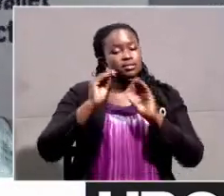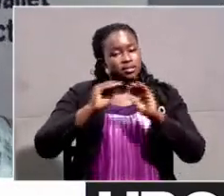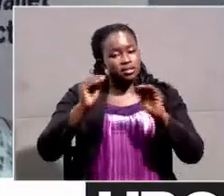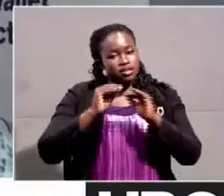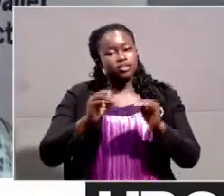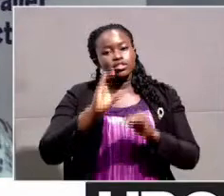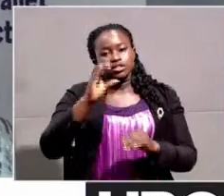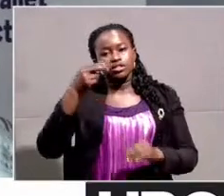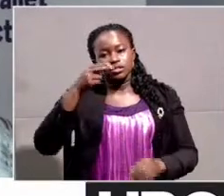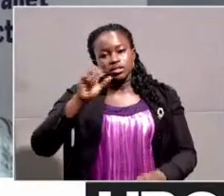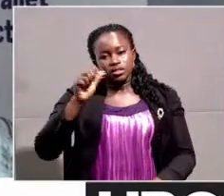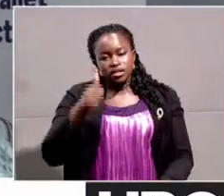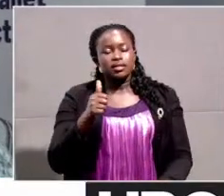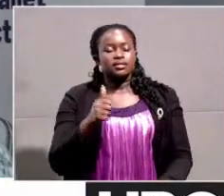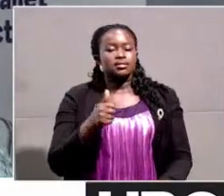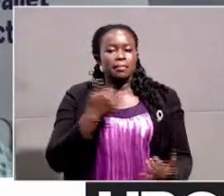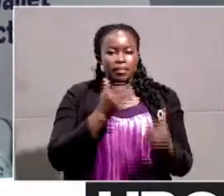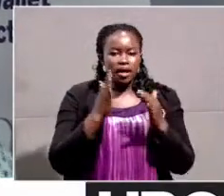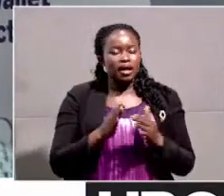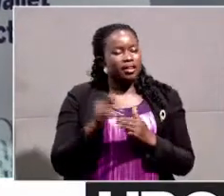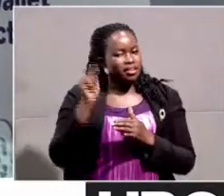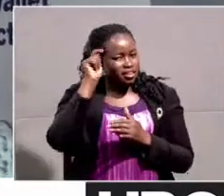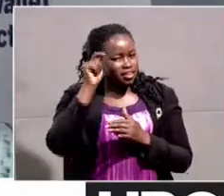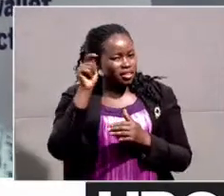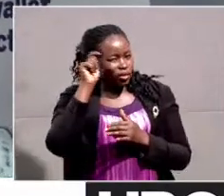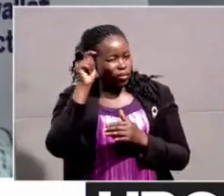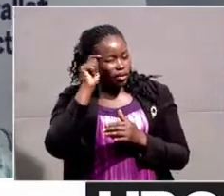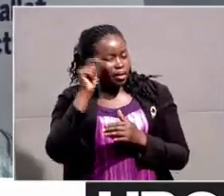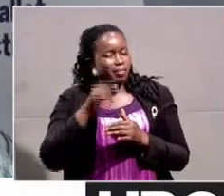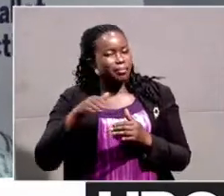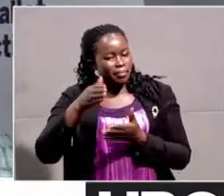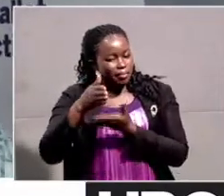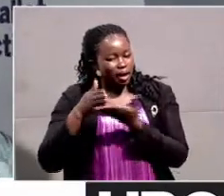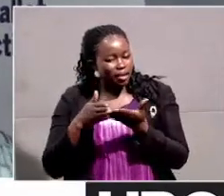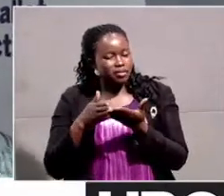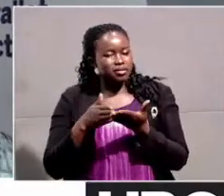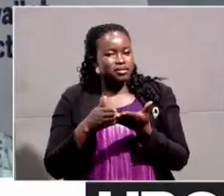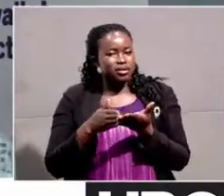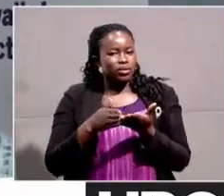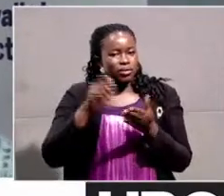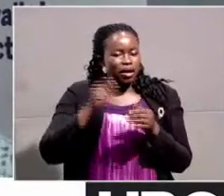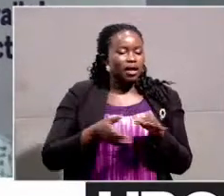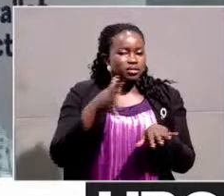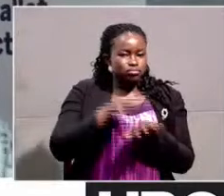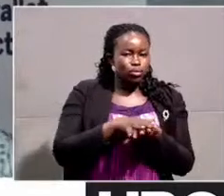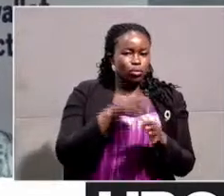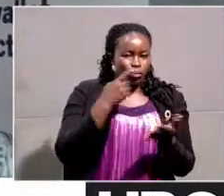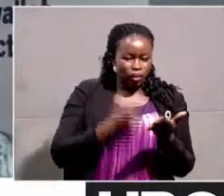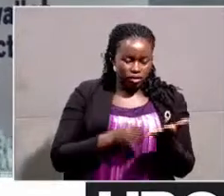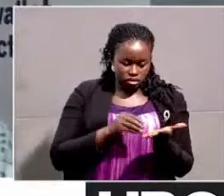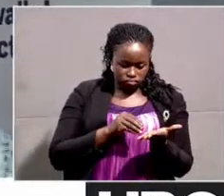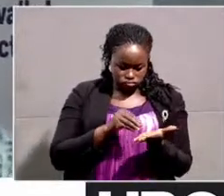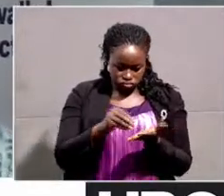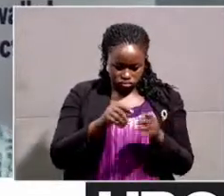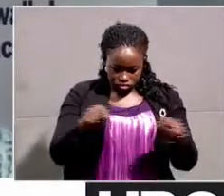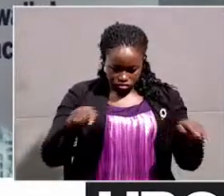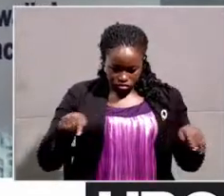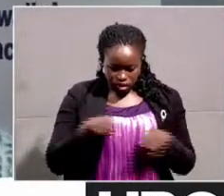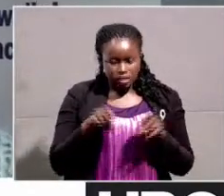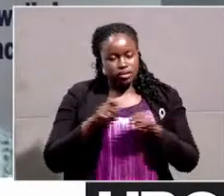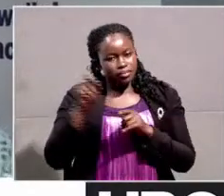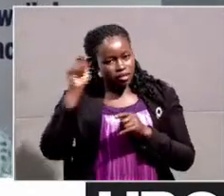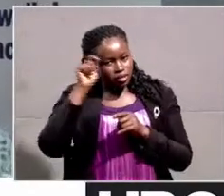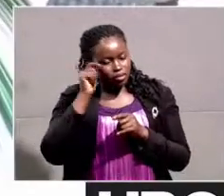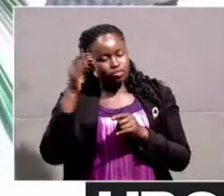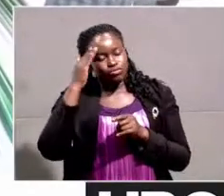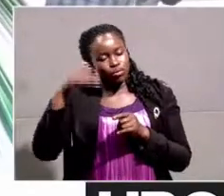players, the theory part of it, such that they integrate the what's on the board and what's in theory, to know more the